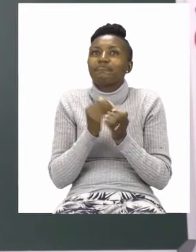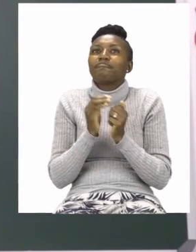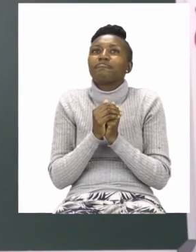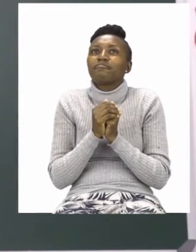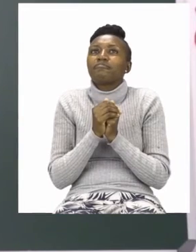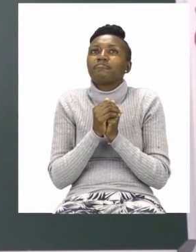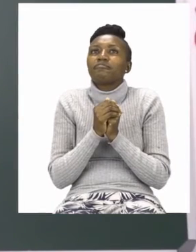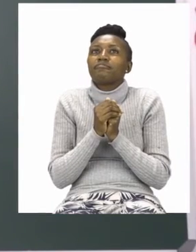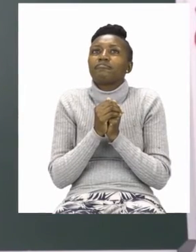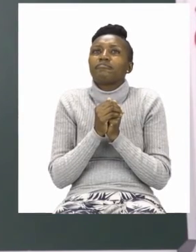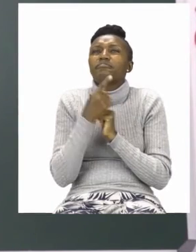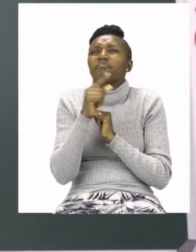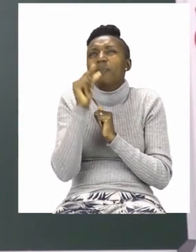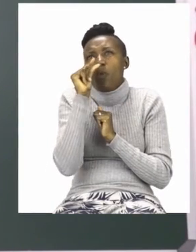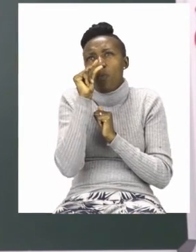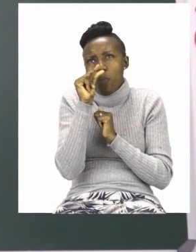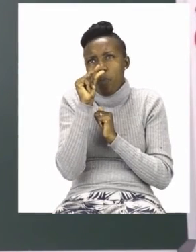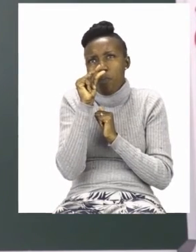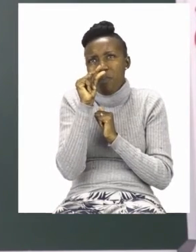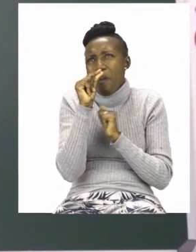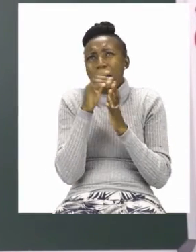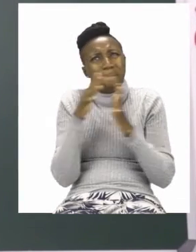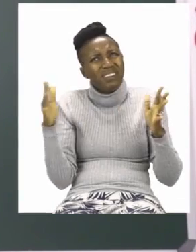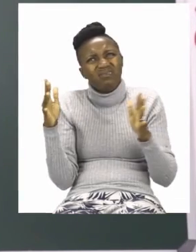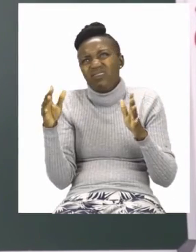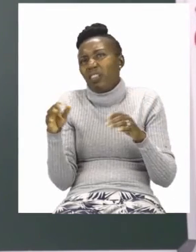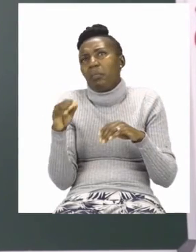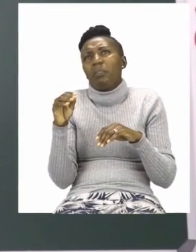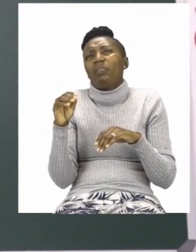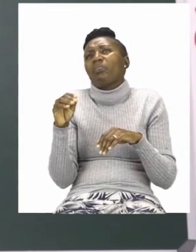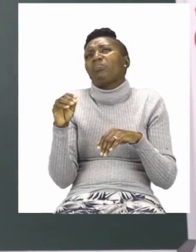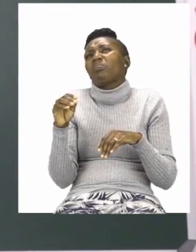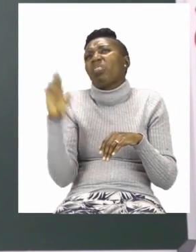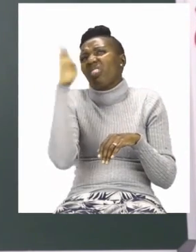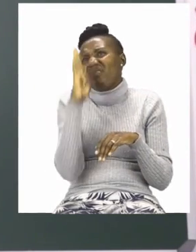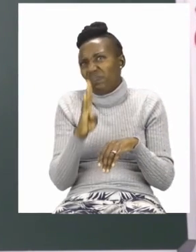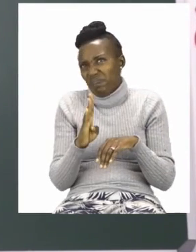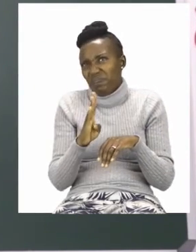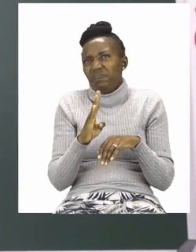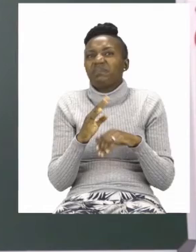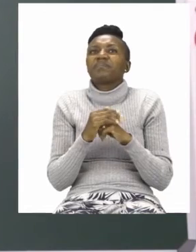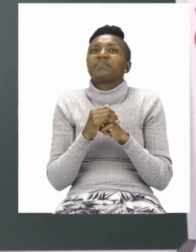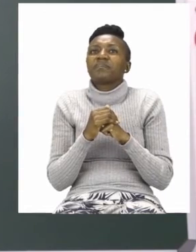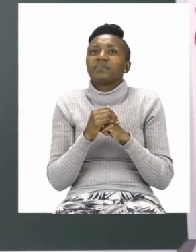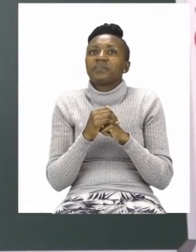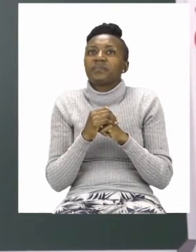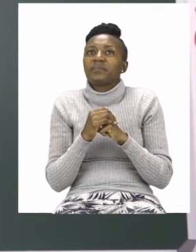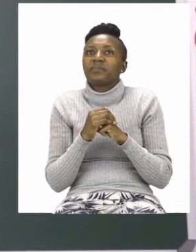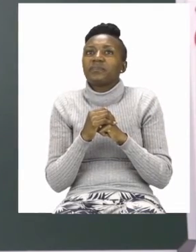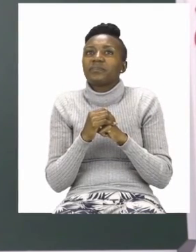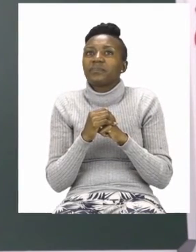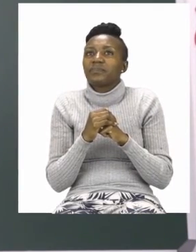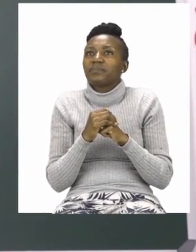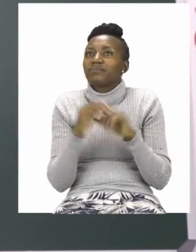to be small. If they are too big, then they will not stick on your paper. So I have some leaves that